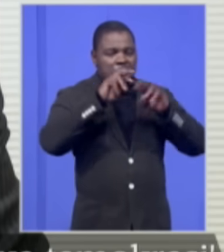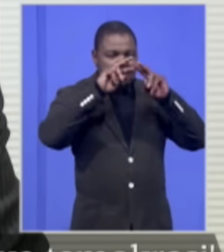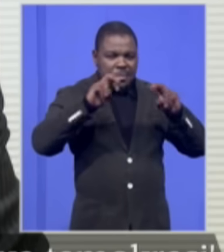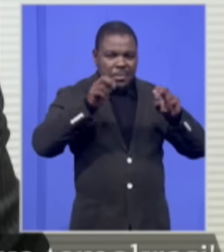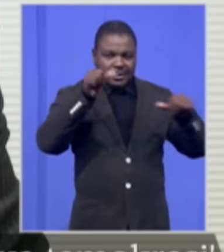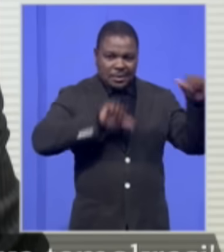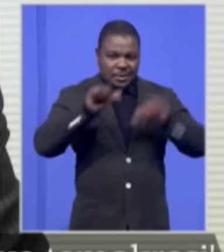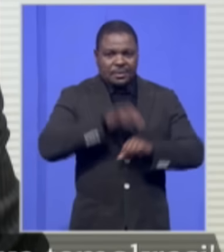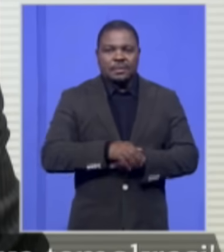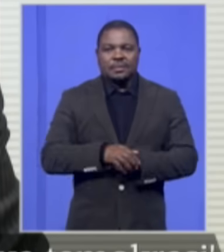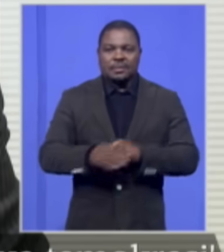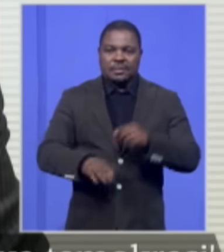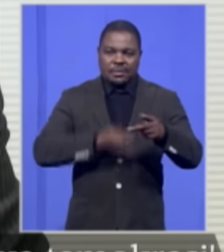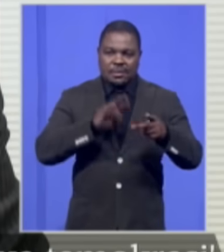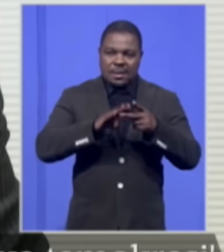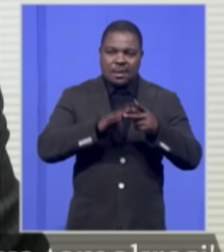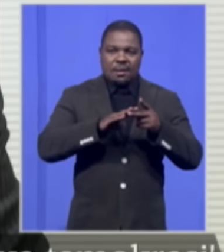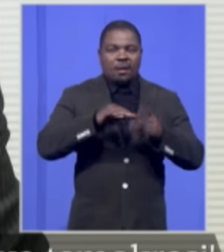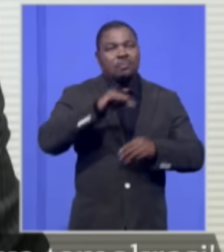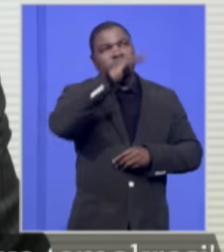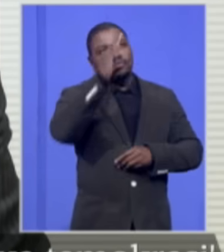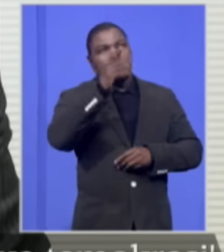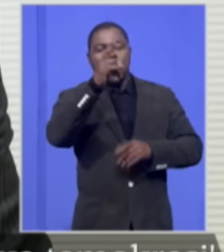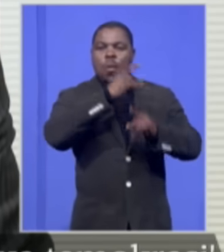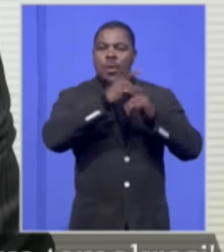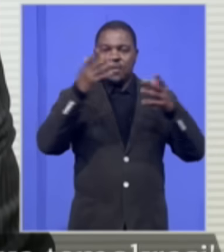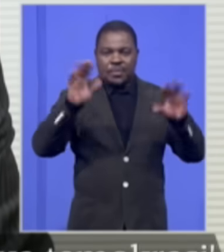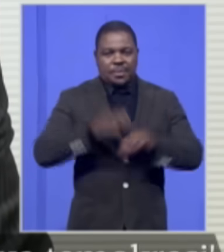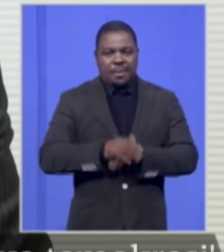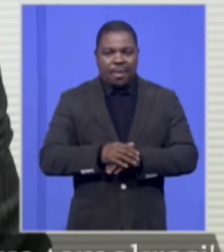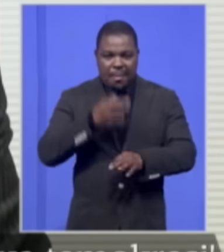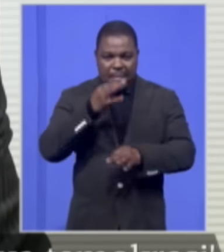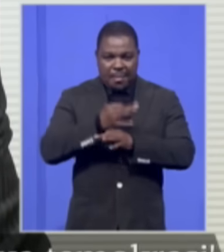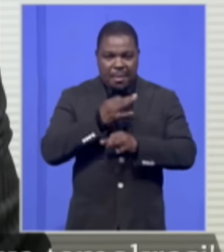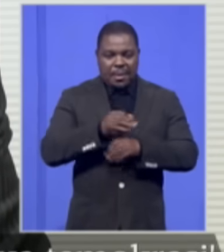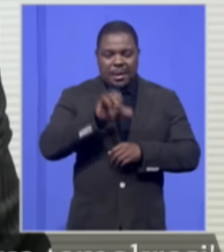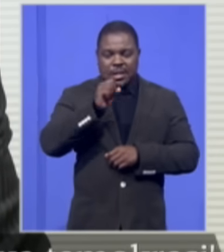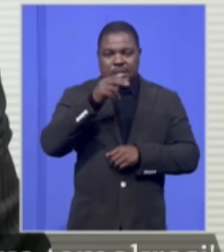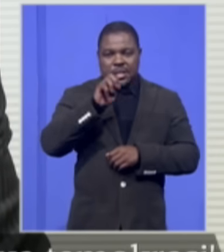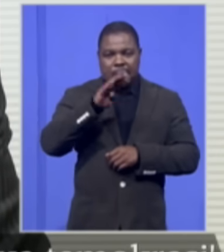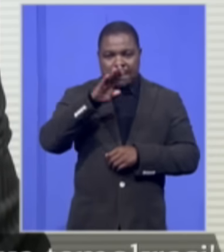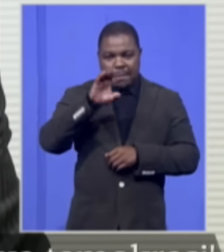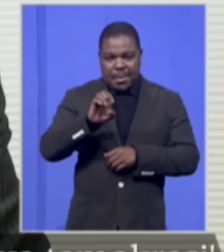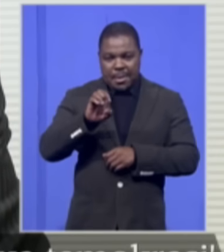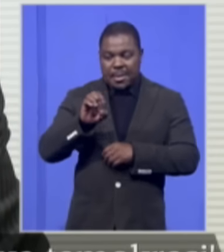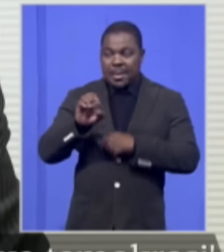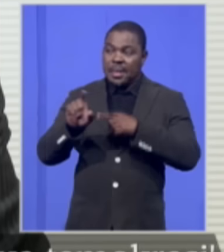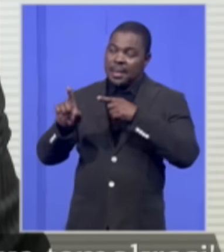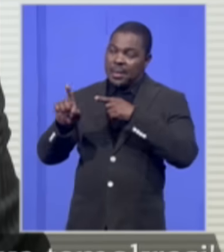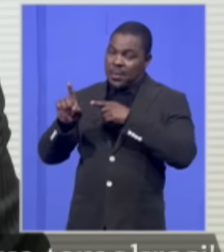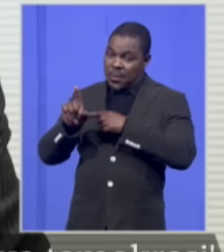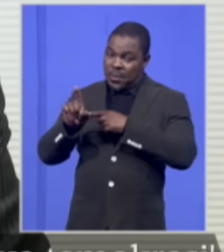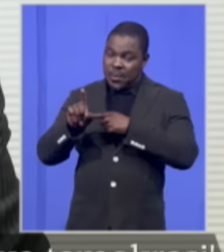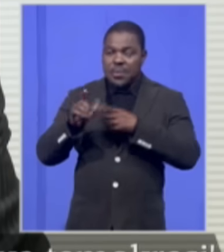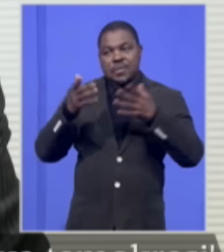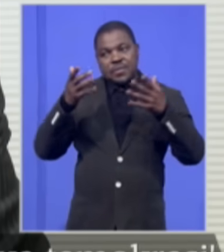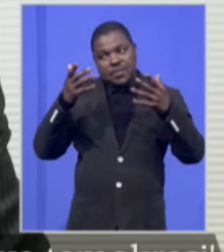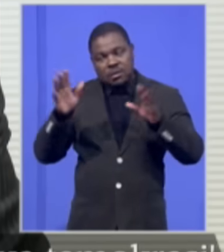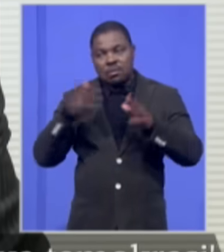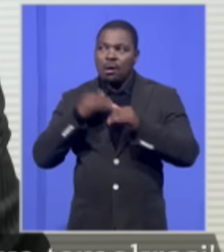a planet named after him. Ubaba Ushembe Unyazi Lwezulu has also